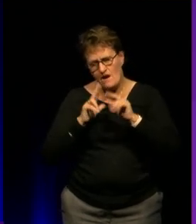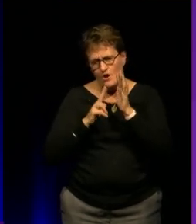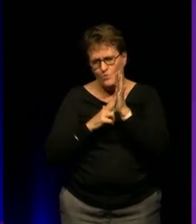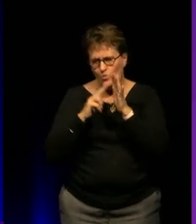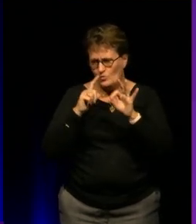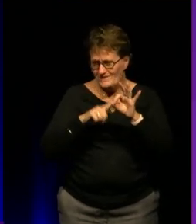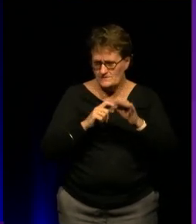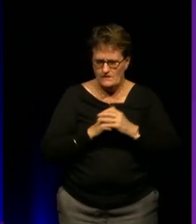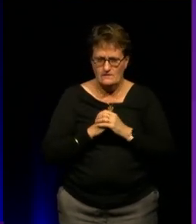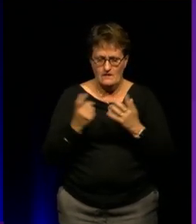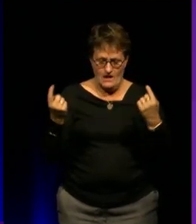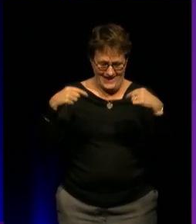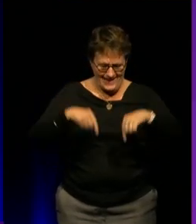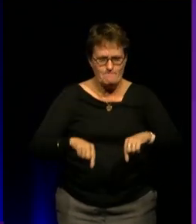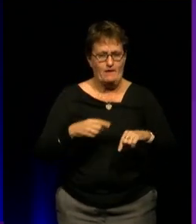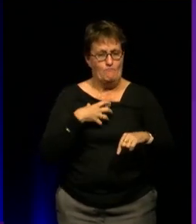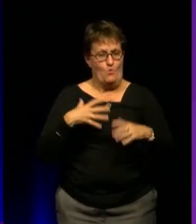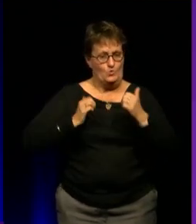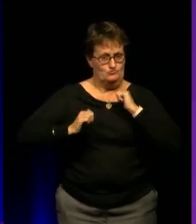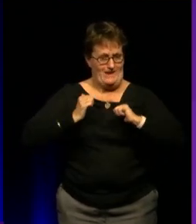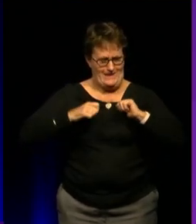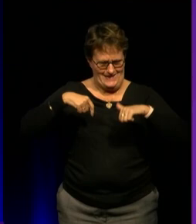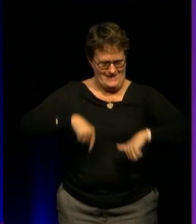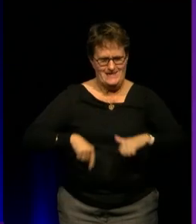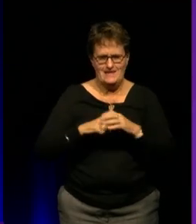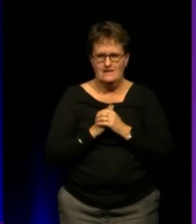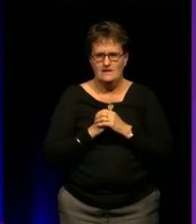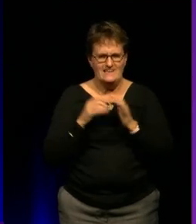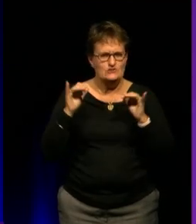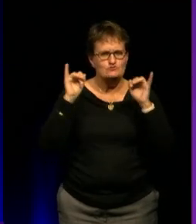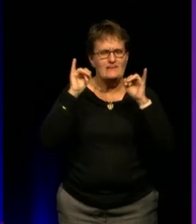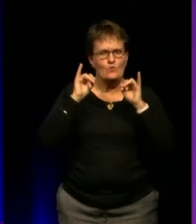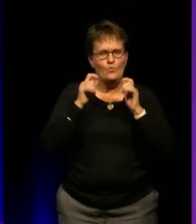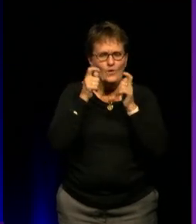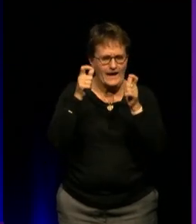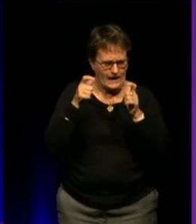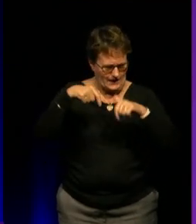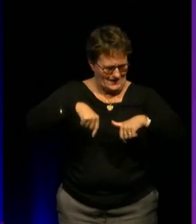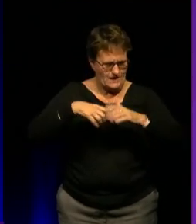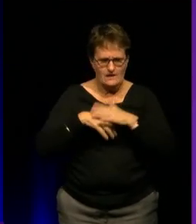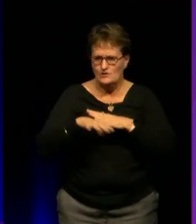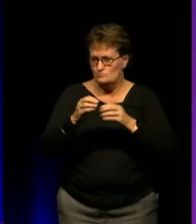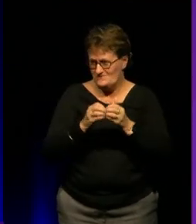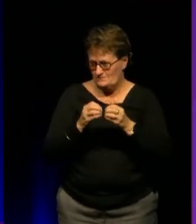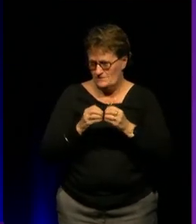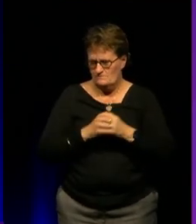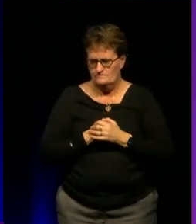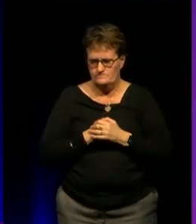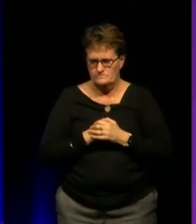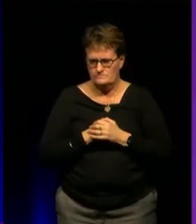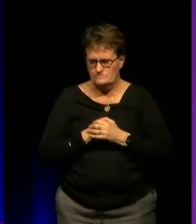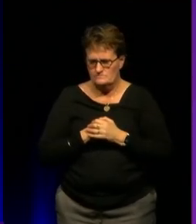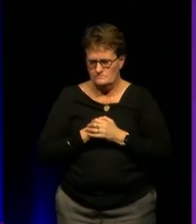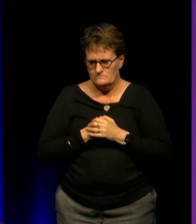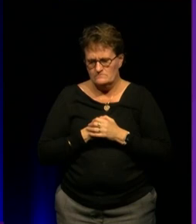and then came back to my training here in critical care, emergency and ICU here in Brisbane. And that was really when I